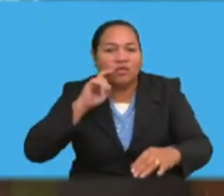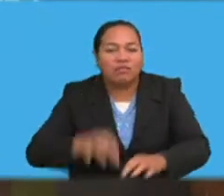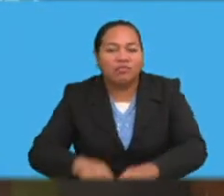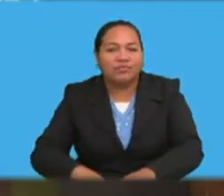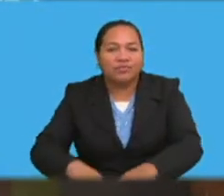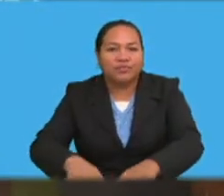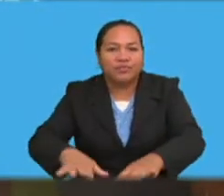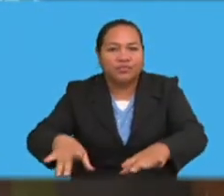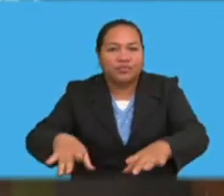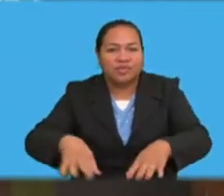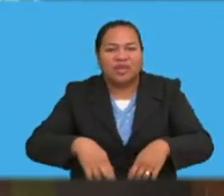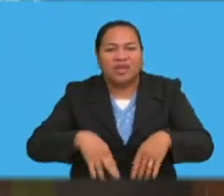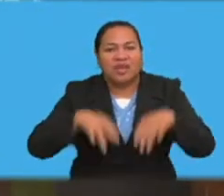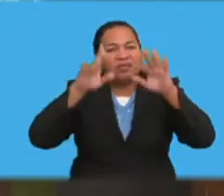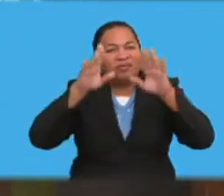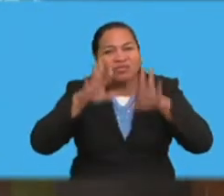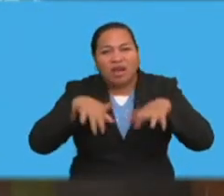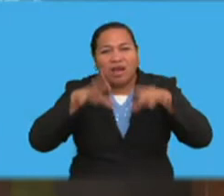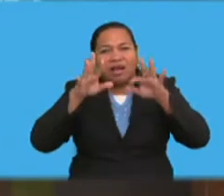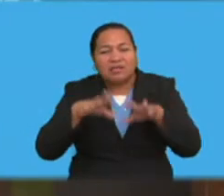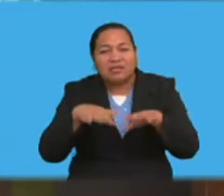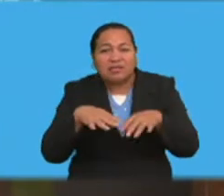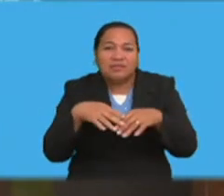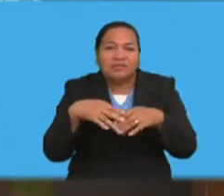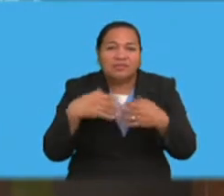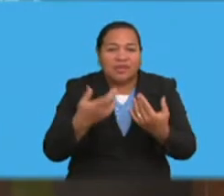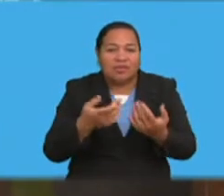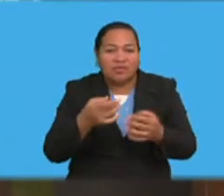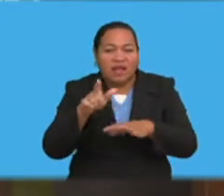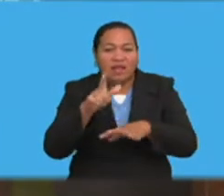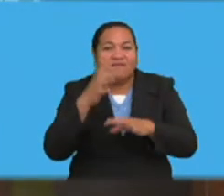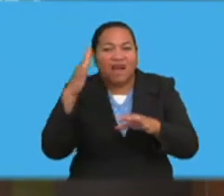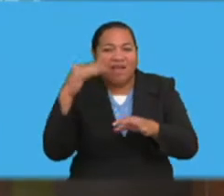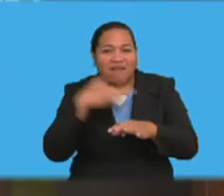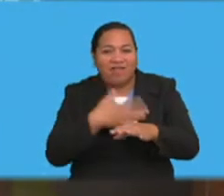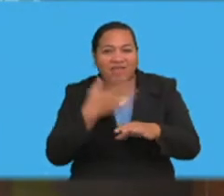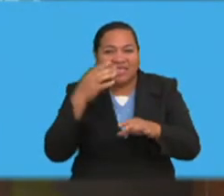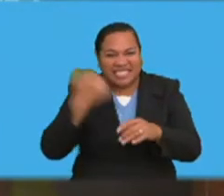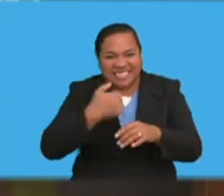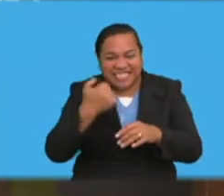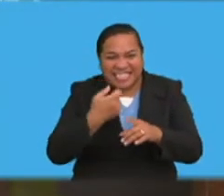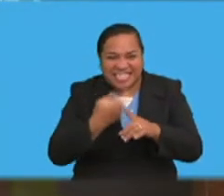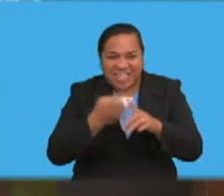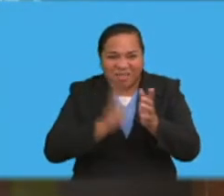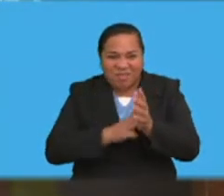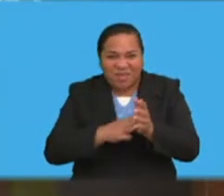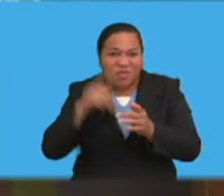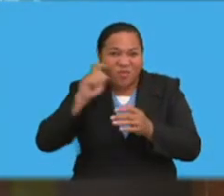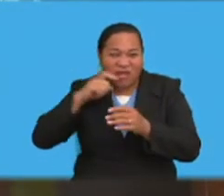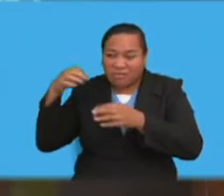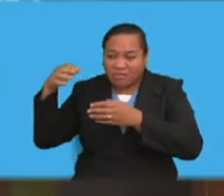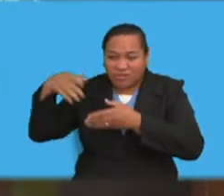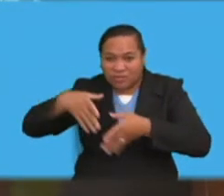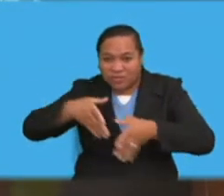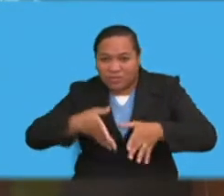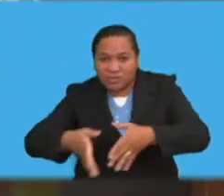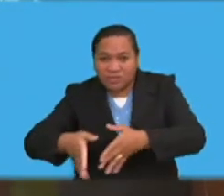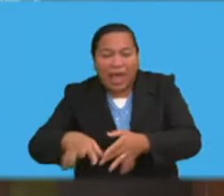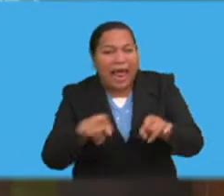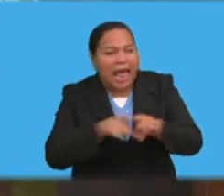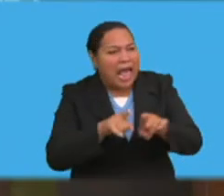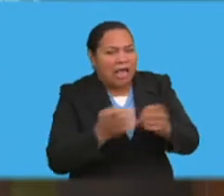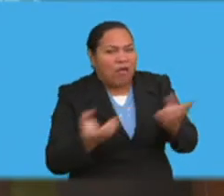of 516 square kilometers. It flows east to west from the Nalatu Range through the Nosuri